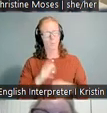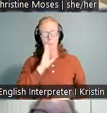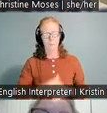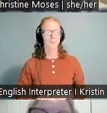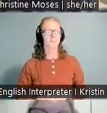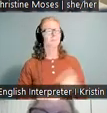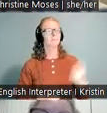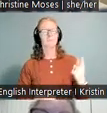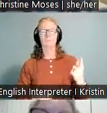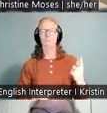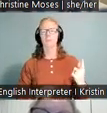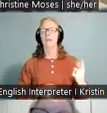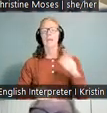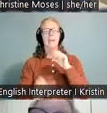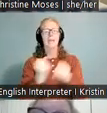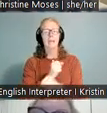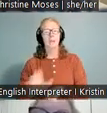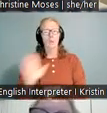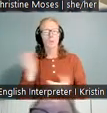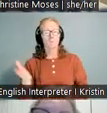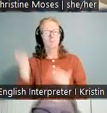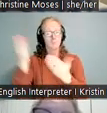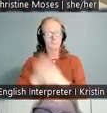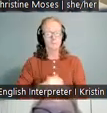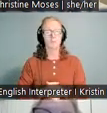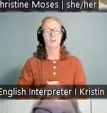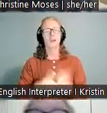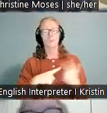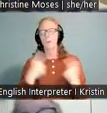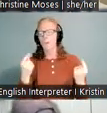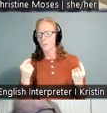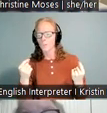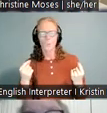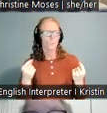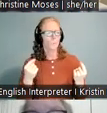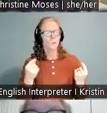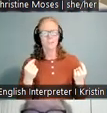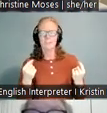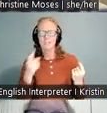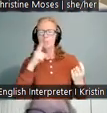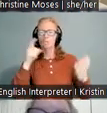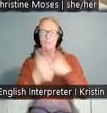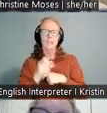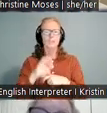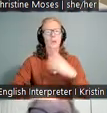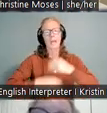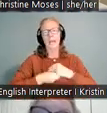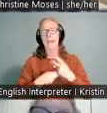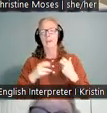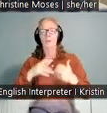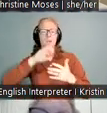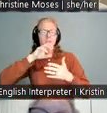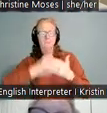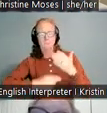you know, soliciting suggestions from everybody about what we might want to change or add or